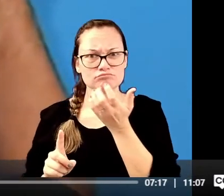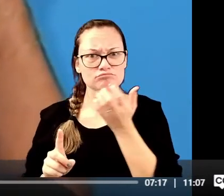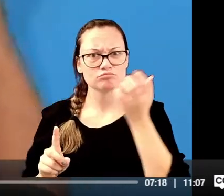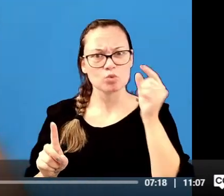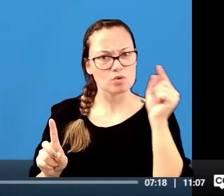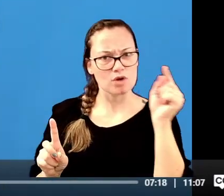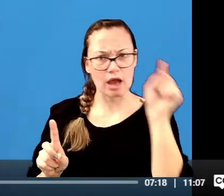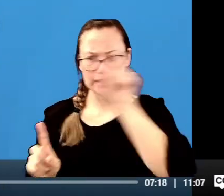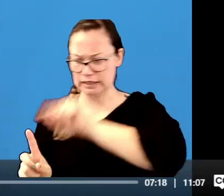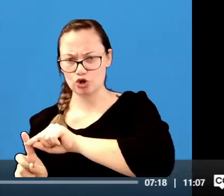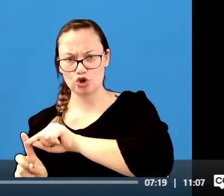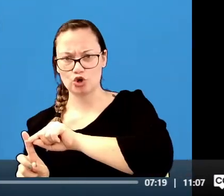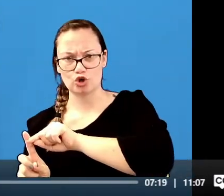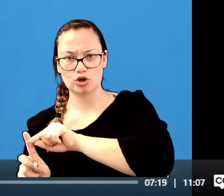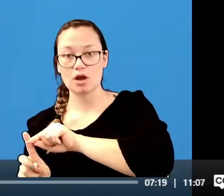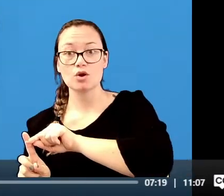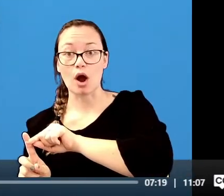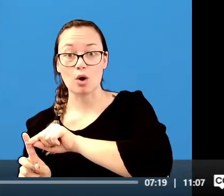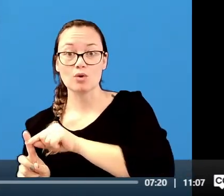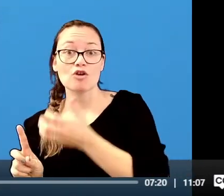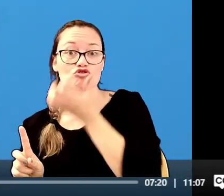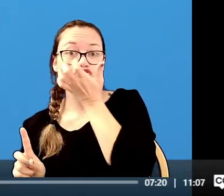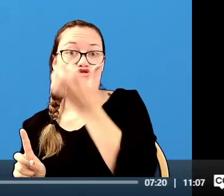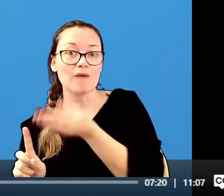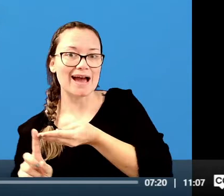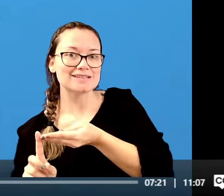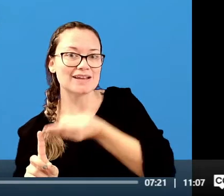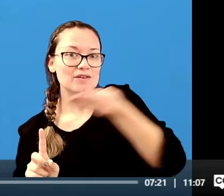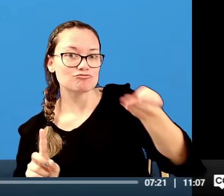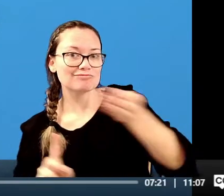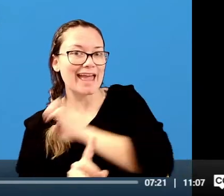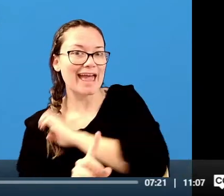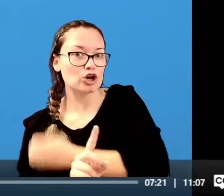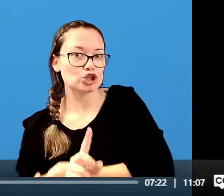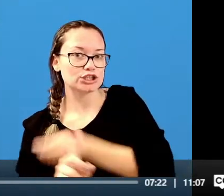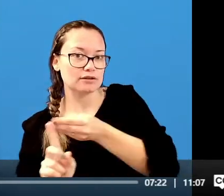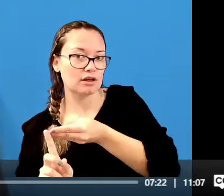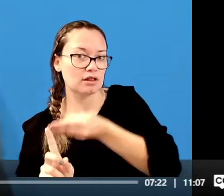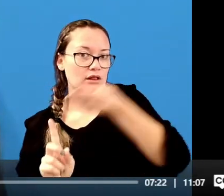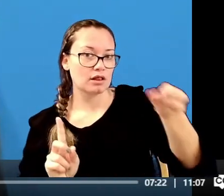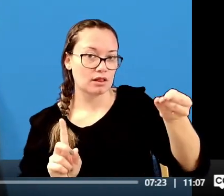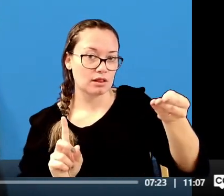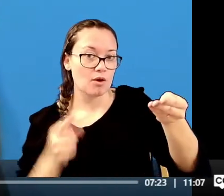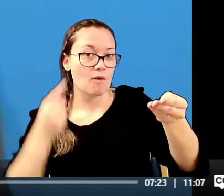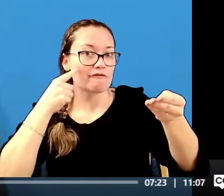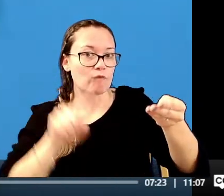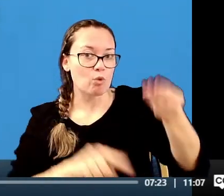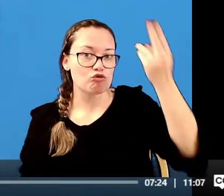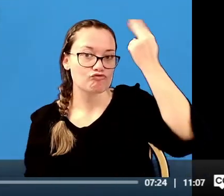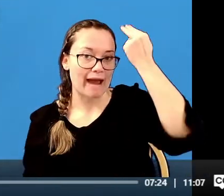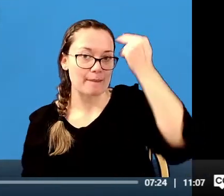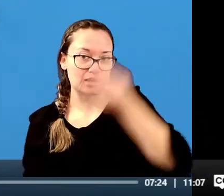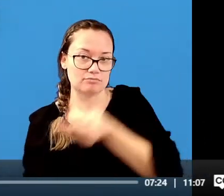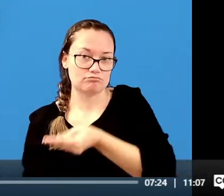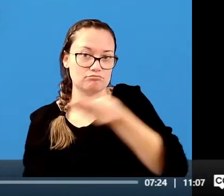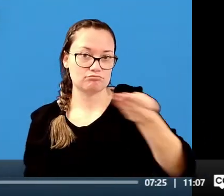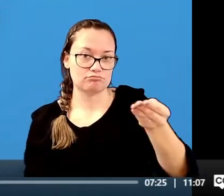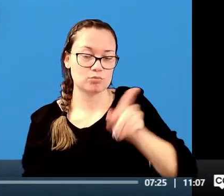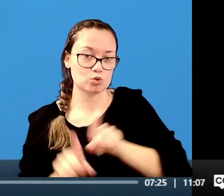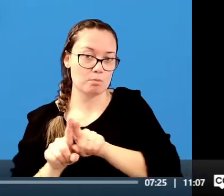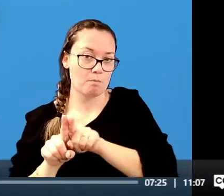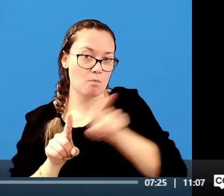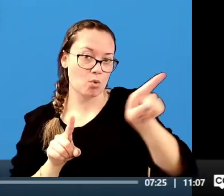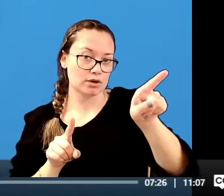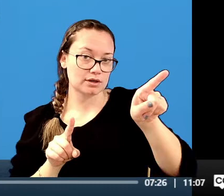the rabbit to the grass. I am going to draw an arrow from the grass to the rabbit, illustrating that the